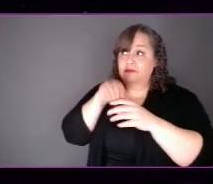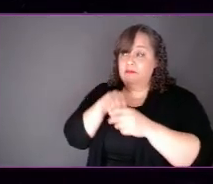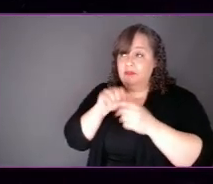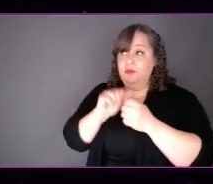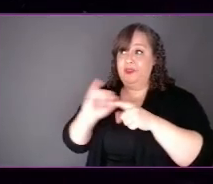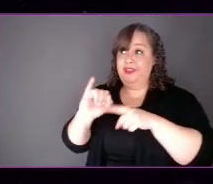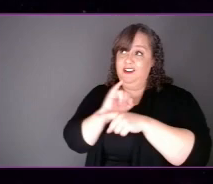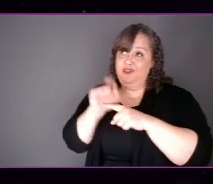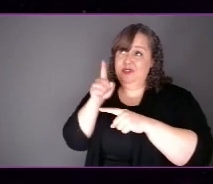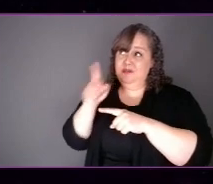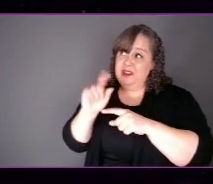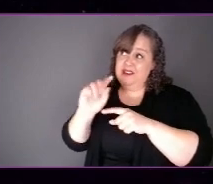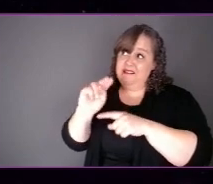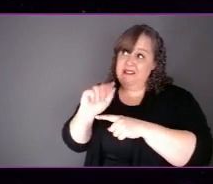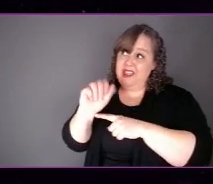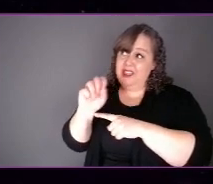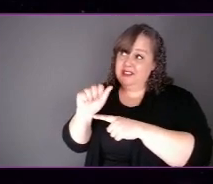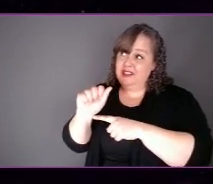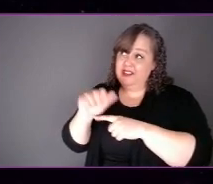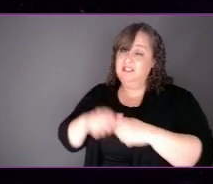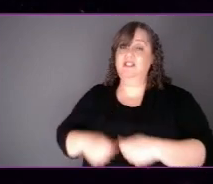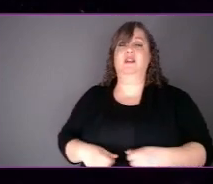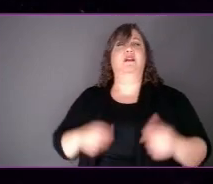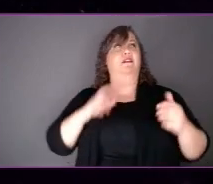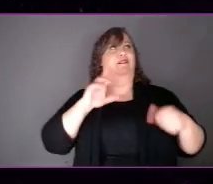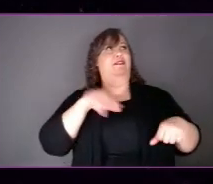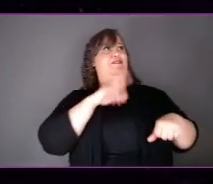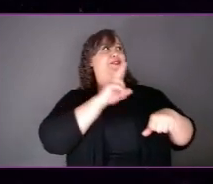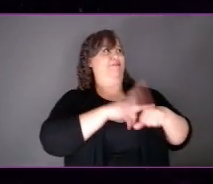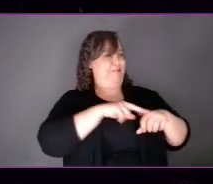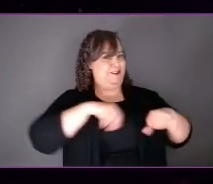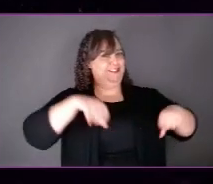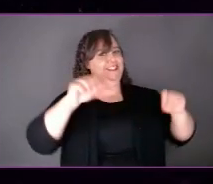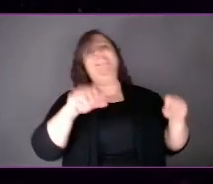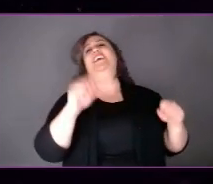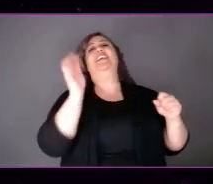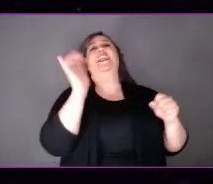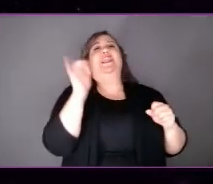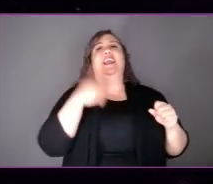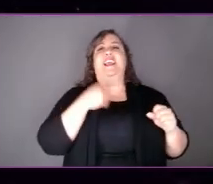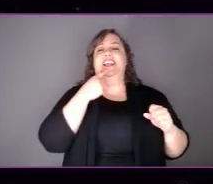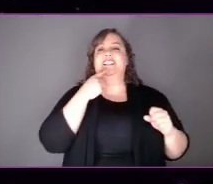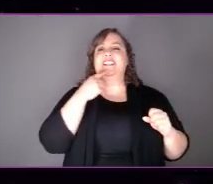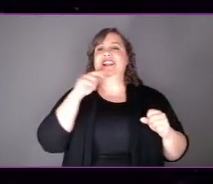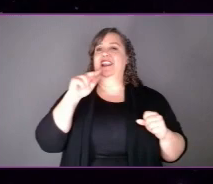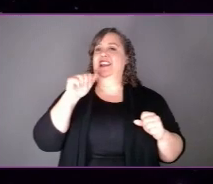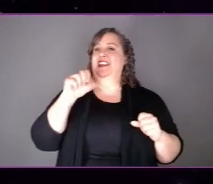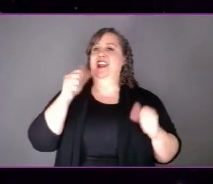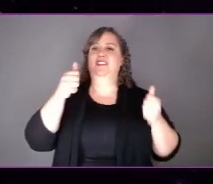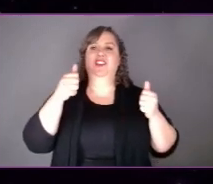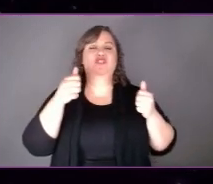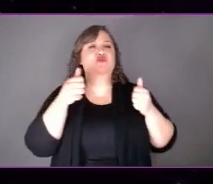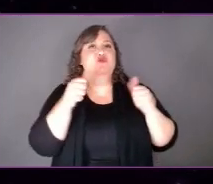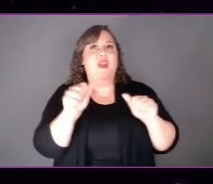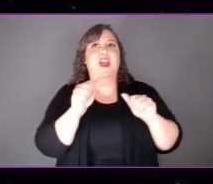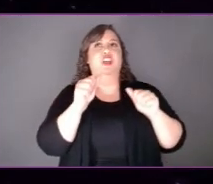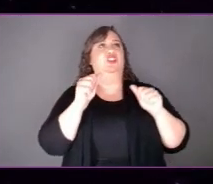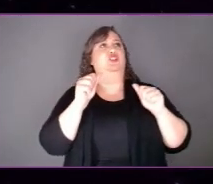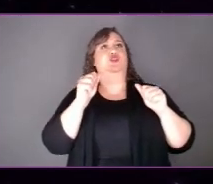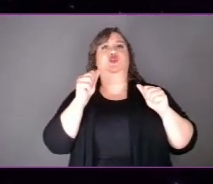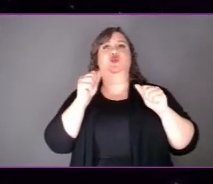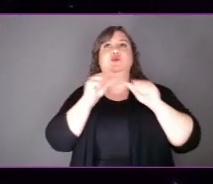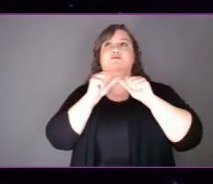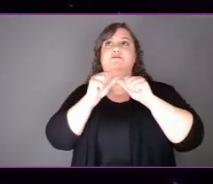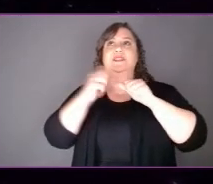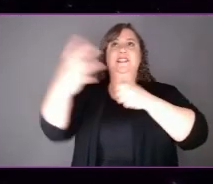NASA? Of course. Like I said, NASA tries to remain inclusive and diverse in the students that they bring on